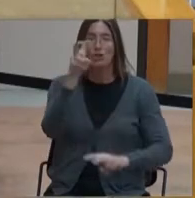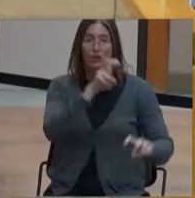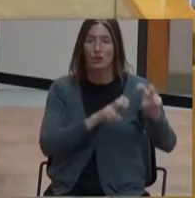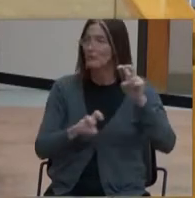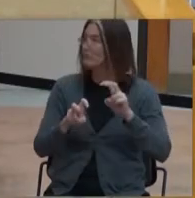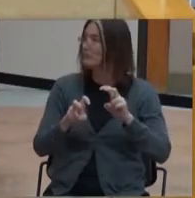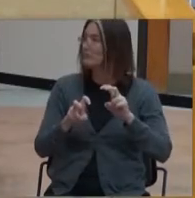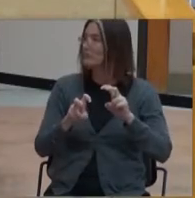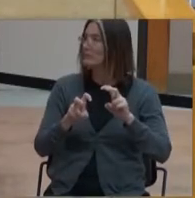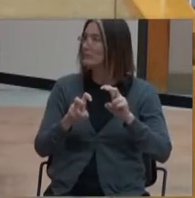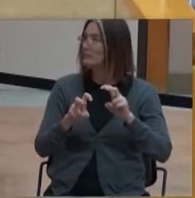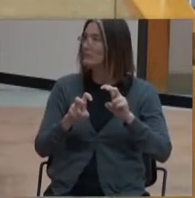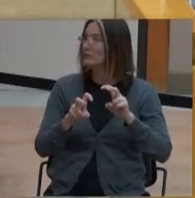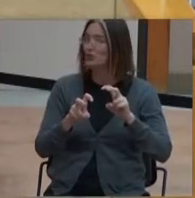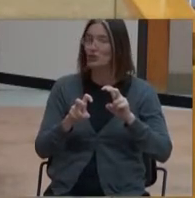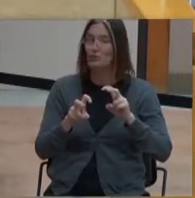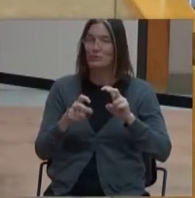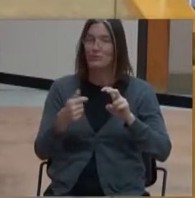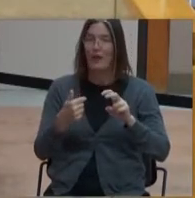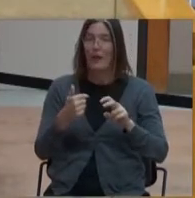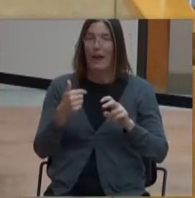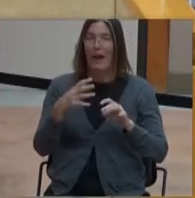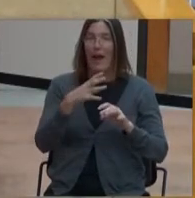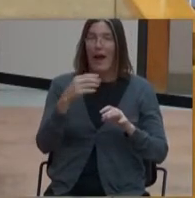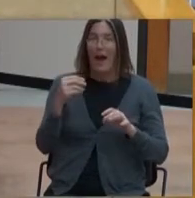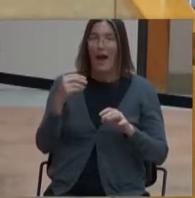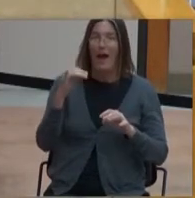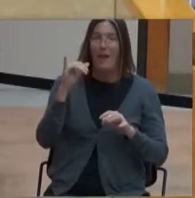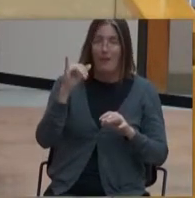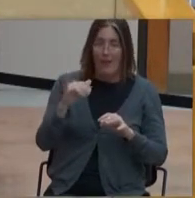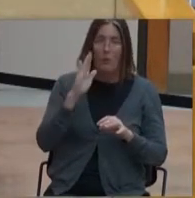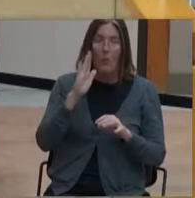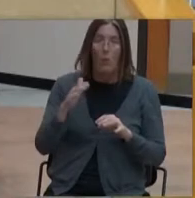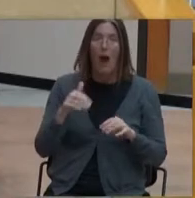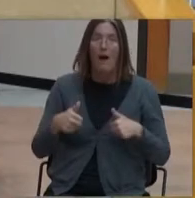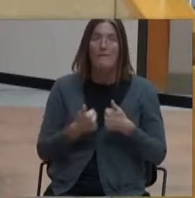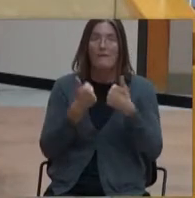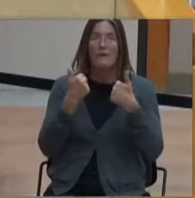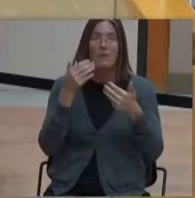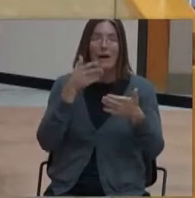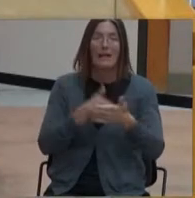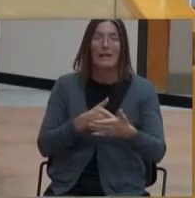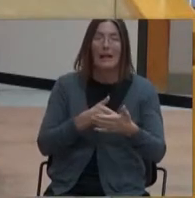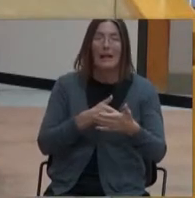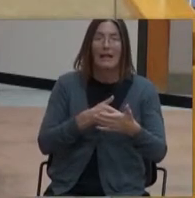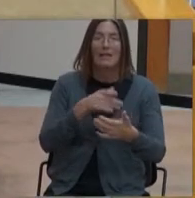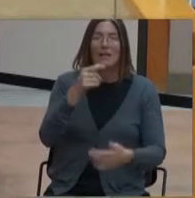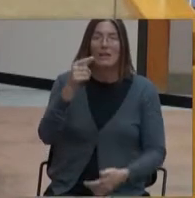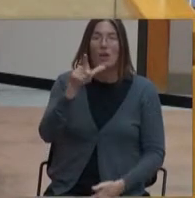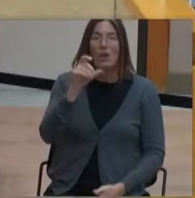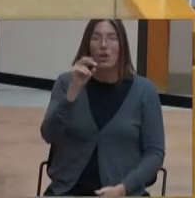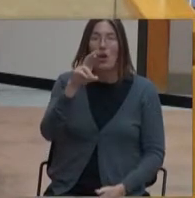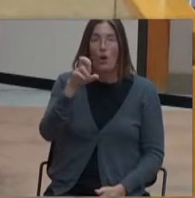football game against Chavez, Lauren Grissett, and Advanced Learning Academy. May we hope to win.